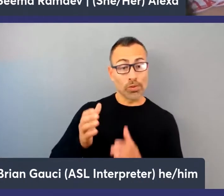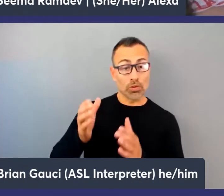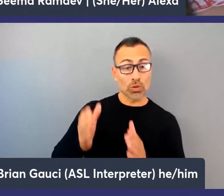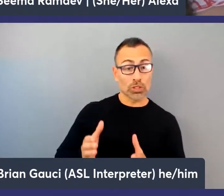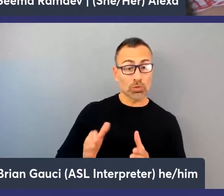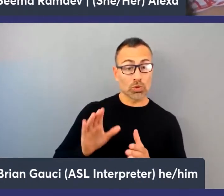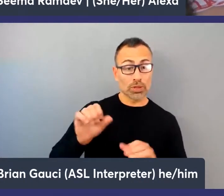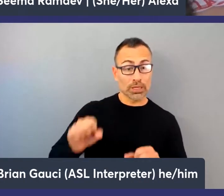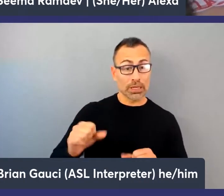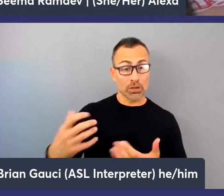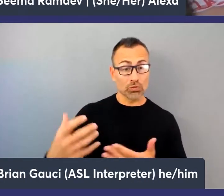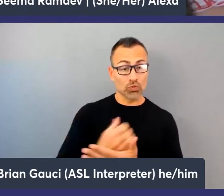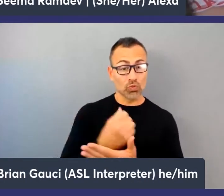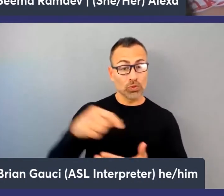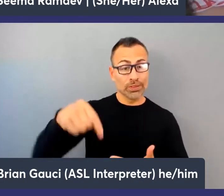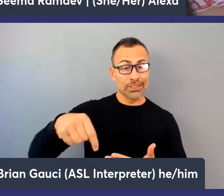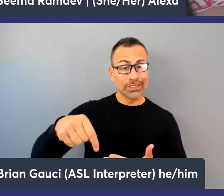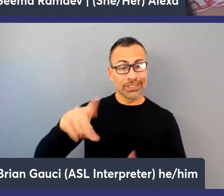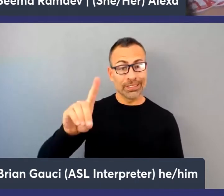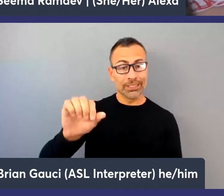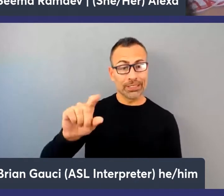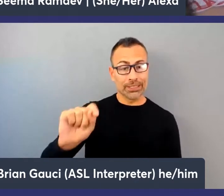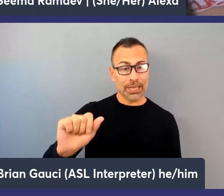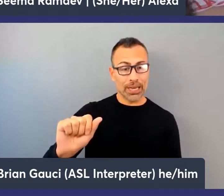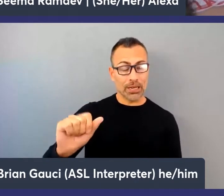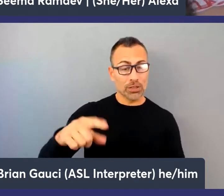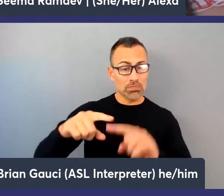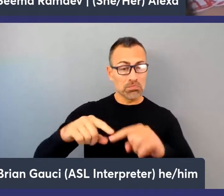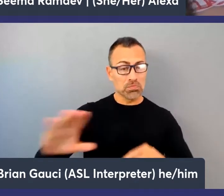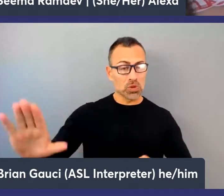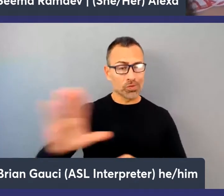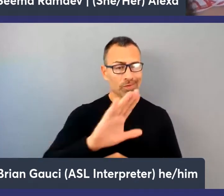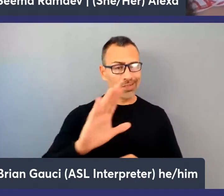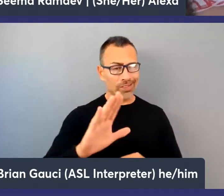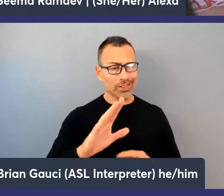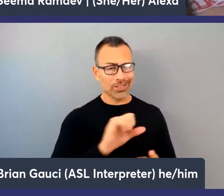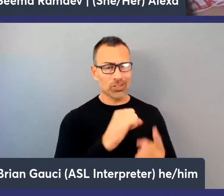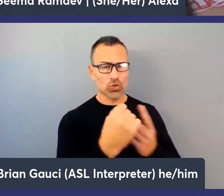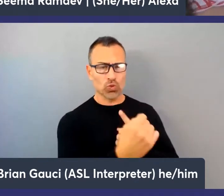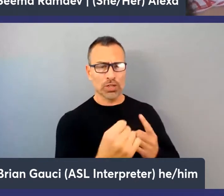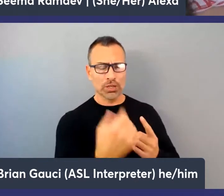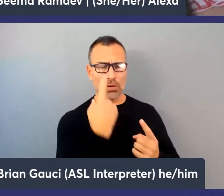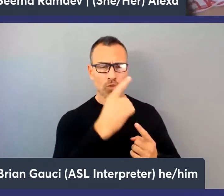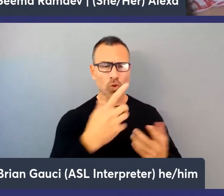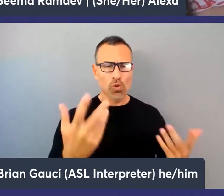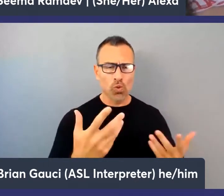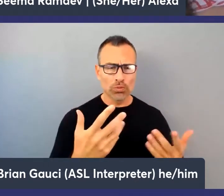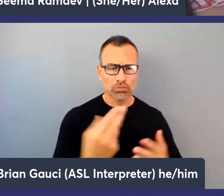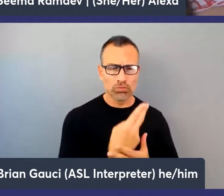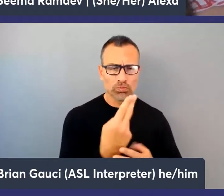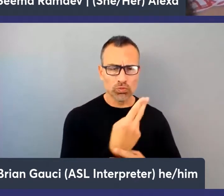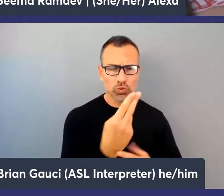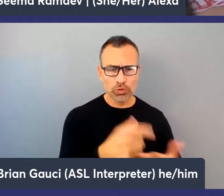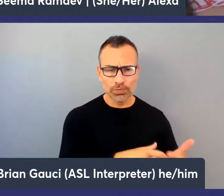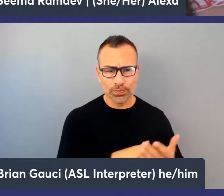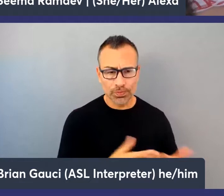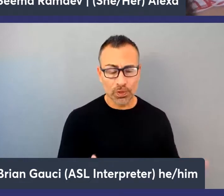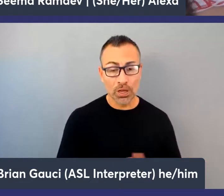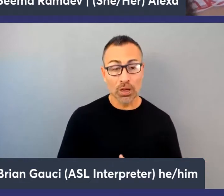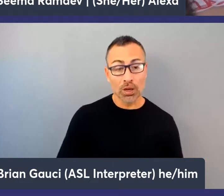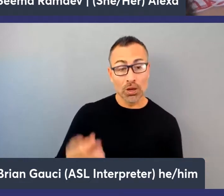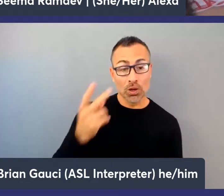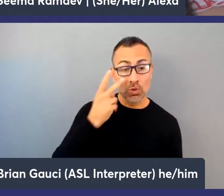on different use cases. We see that Digital Earth Africa